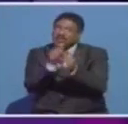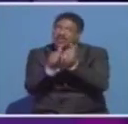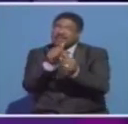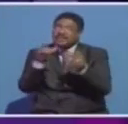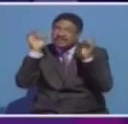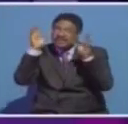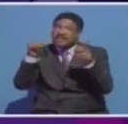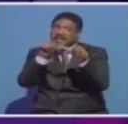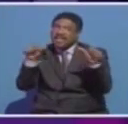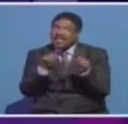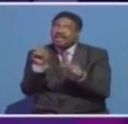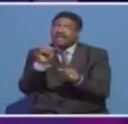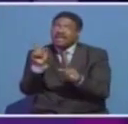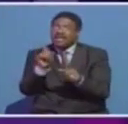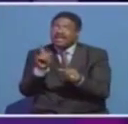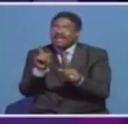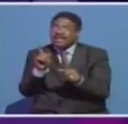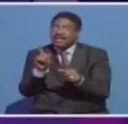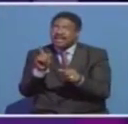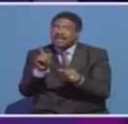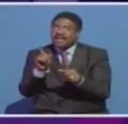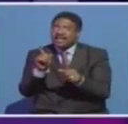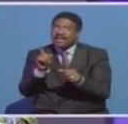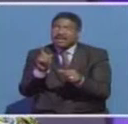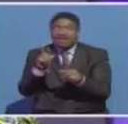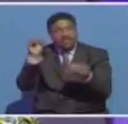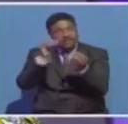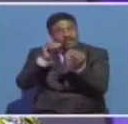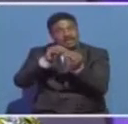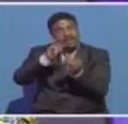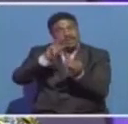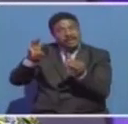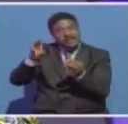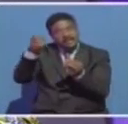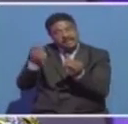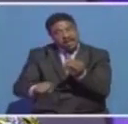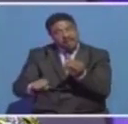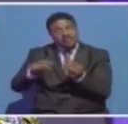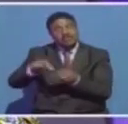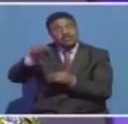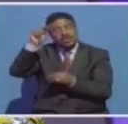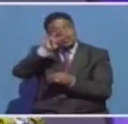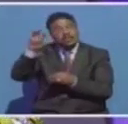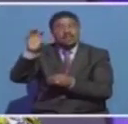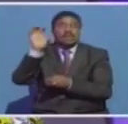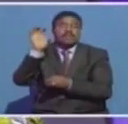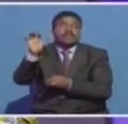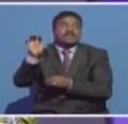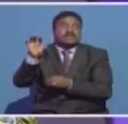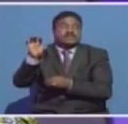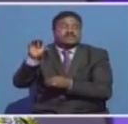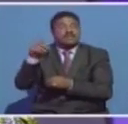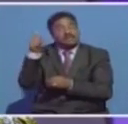worst hit areas are mostly in the western, southern, northwestern provinces. They have a history